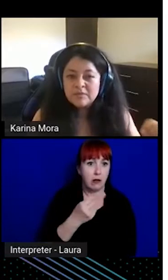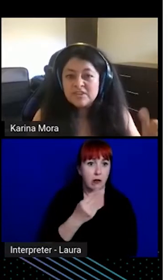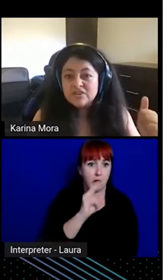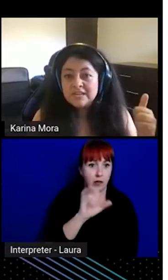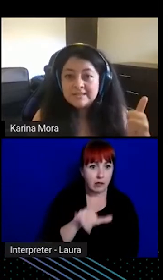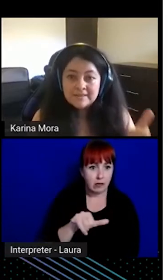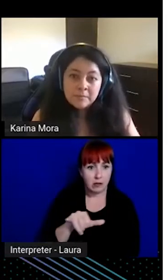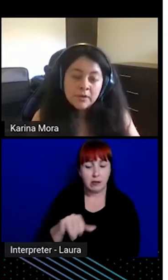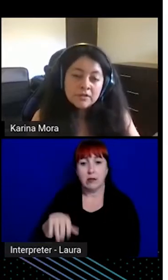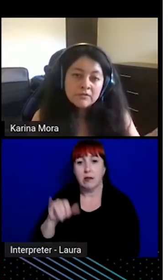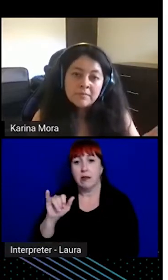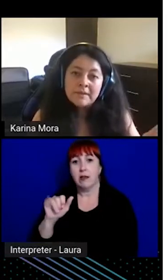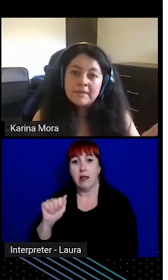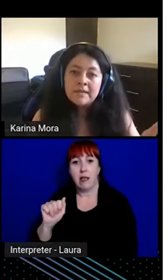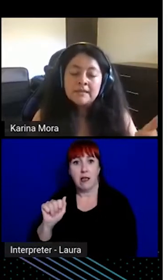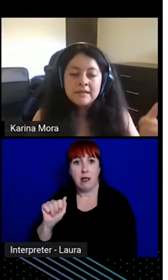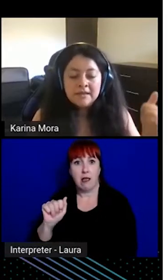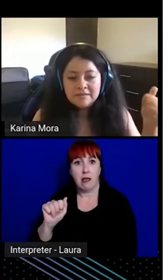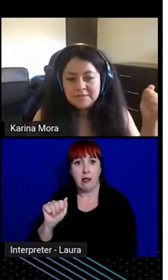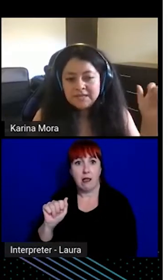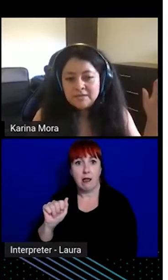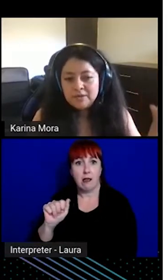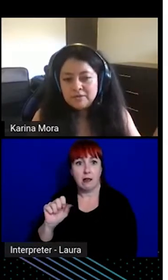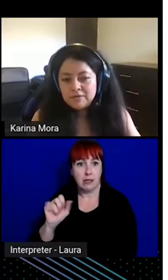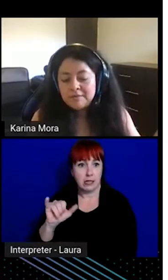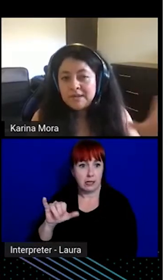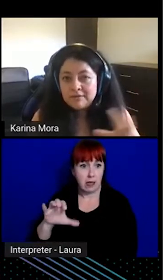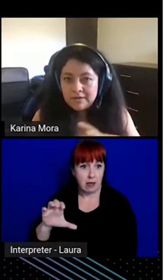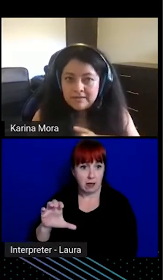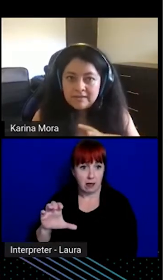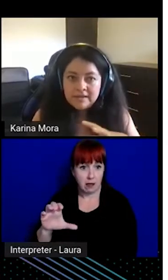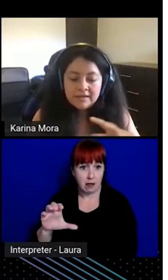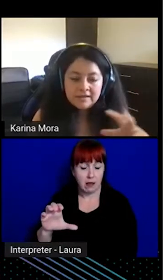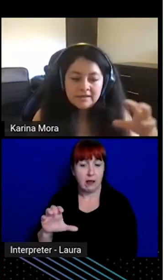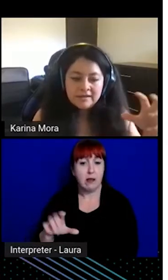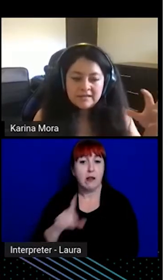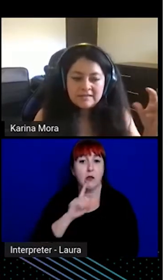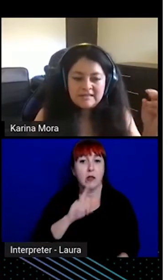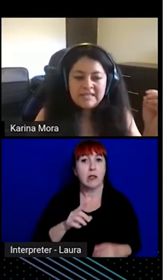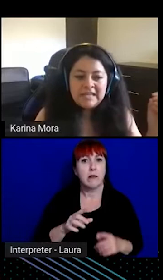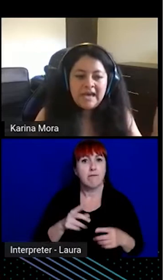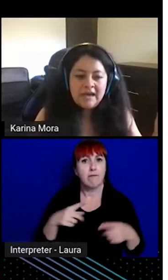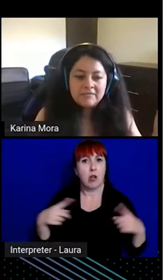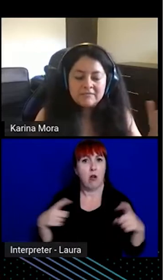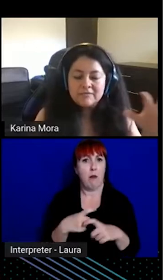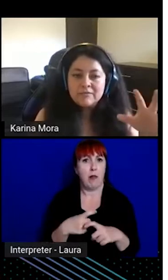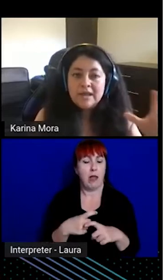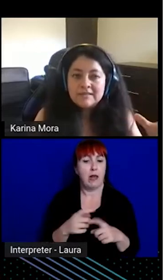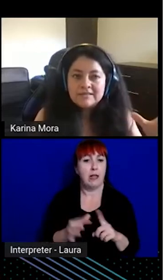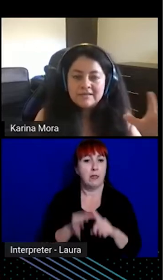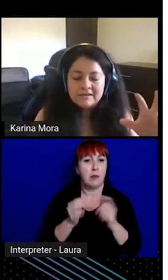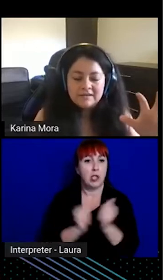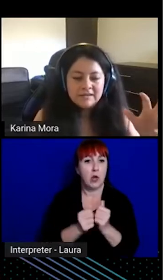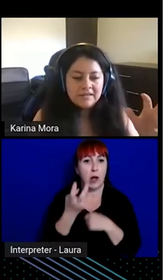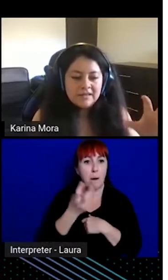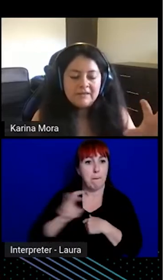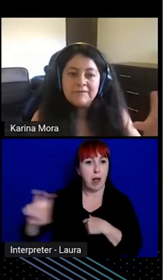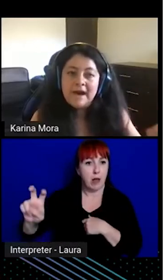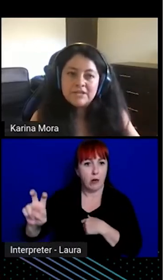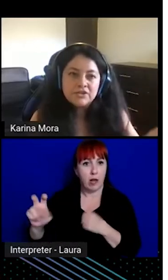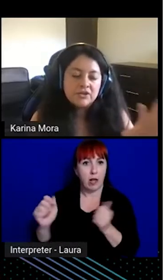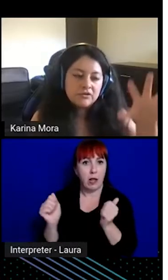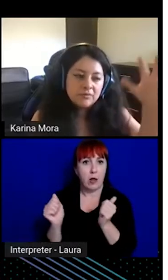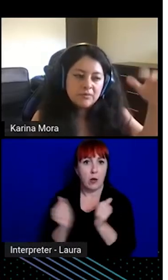API composition is simple to implement, especially when you are migrating in a REST